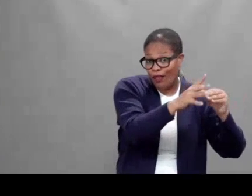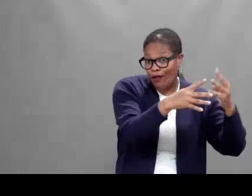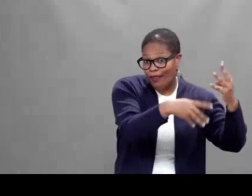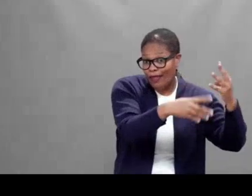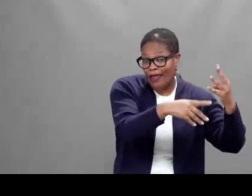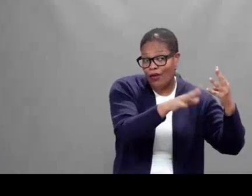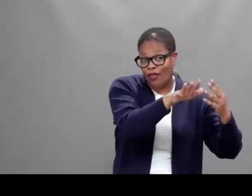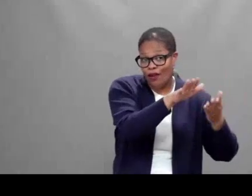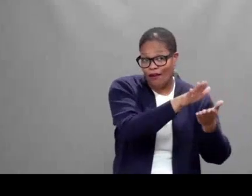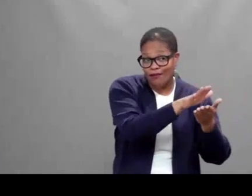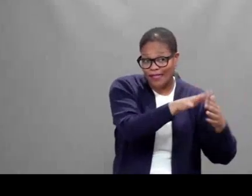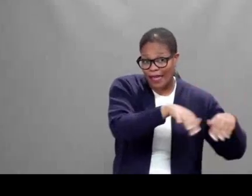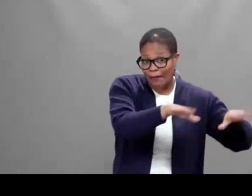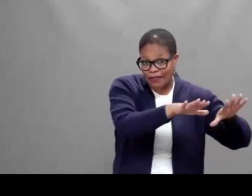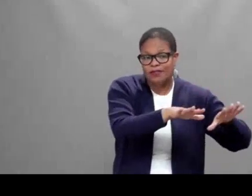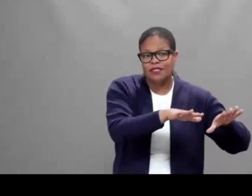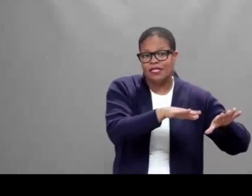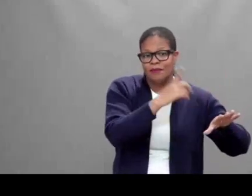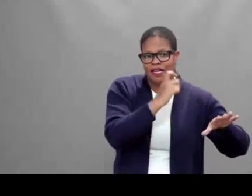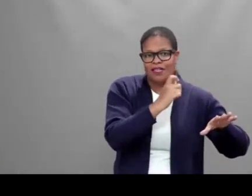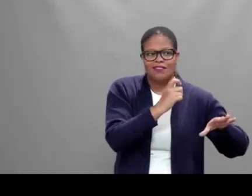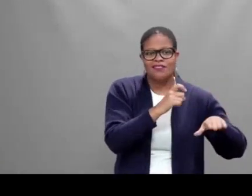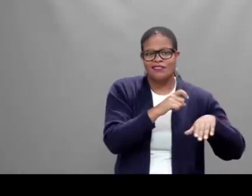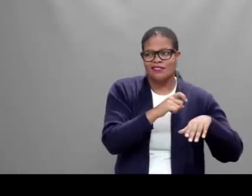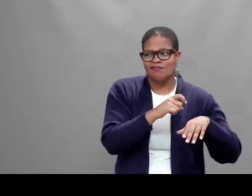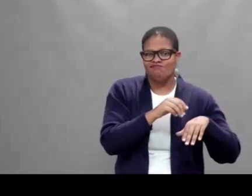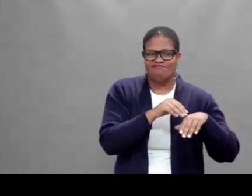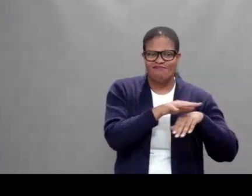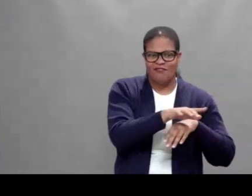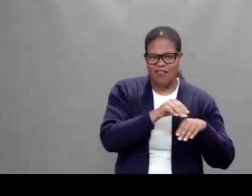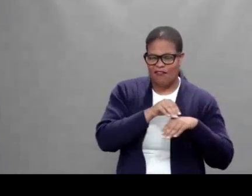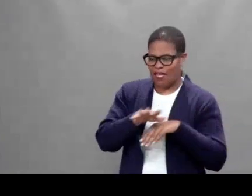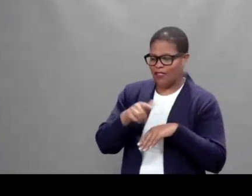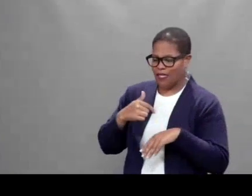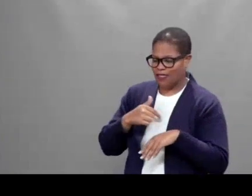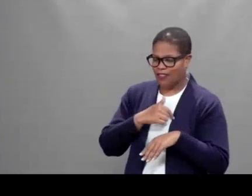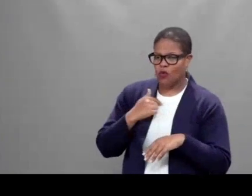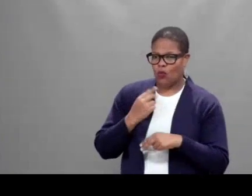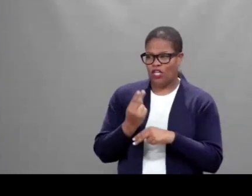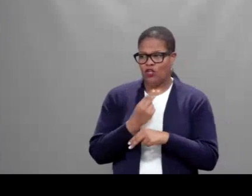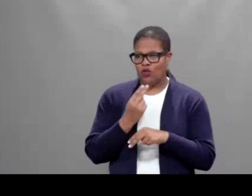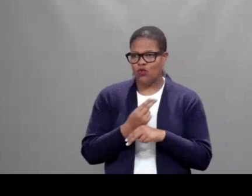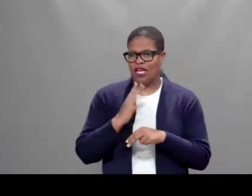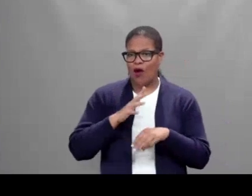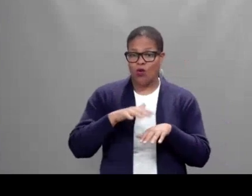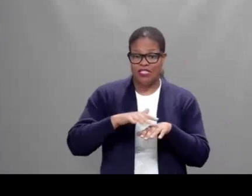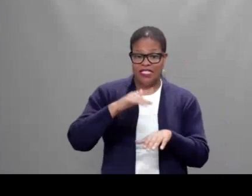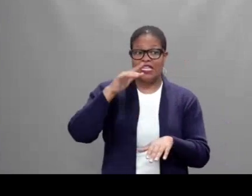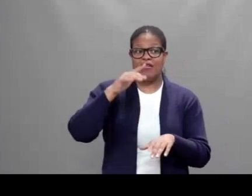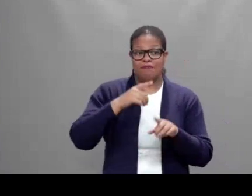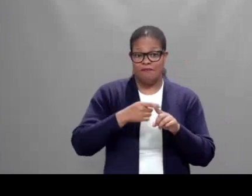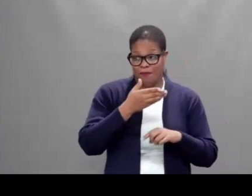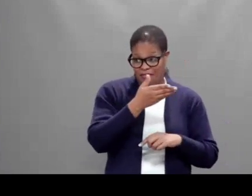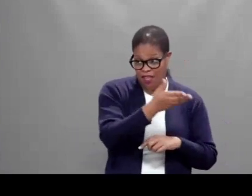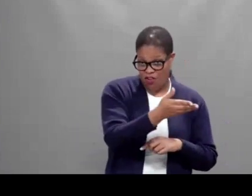their campus because it's coming from them. So we use our steam as well as